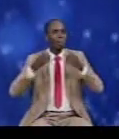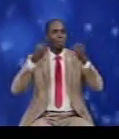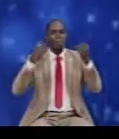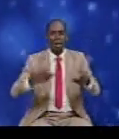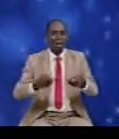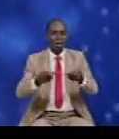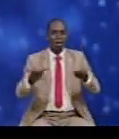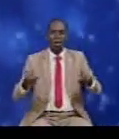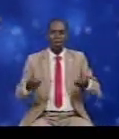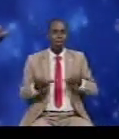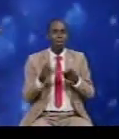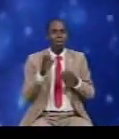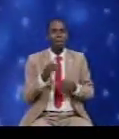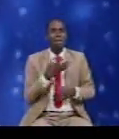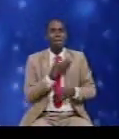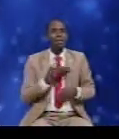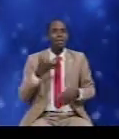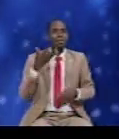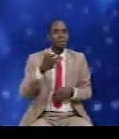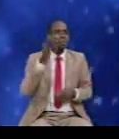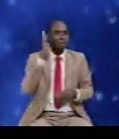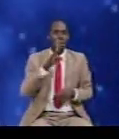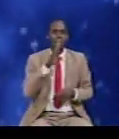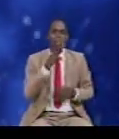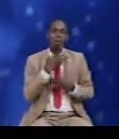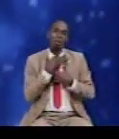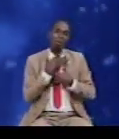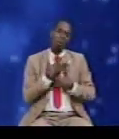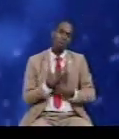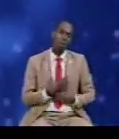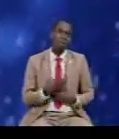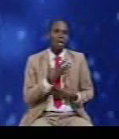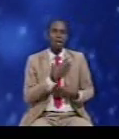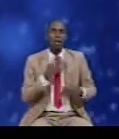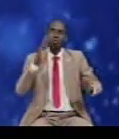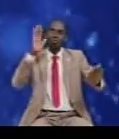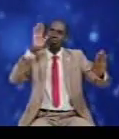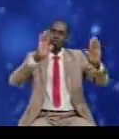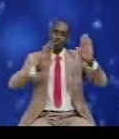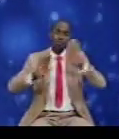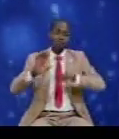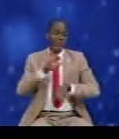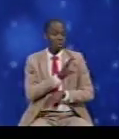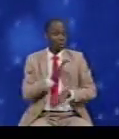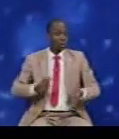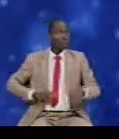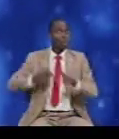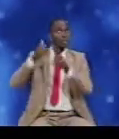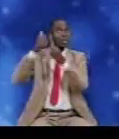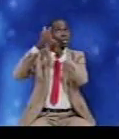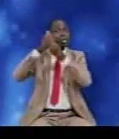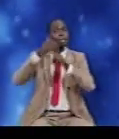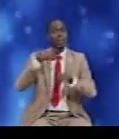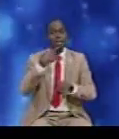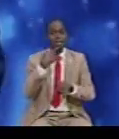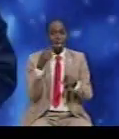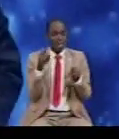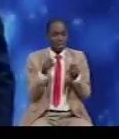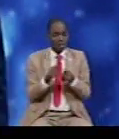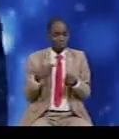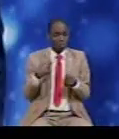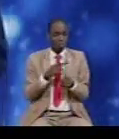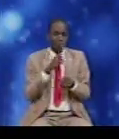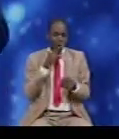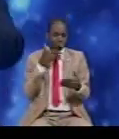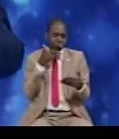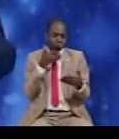And there shall be famines and troubles. Christ said, as we're getting to the end